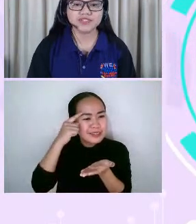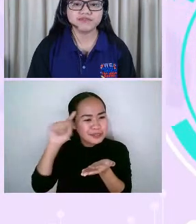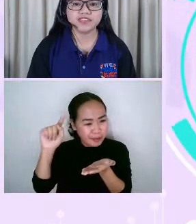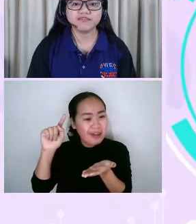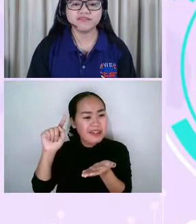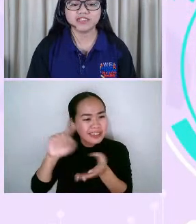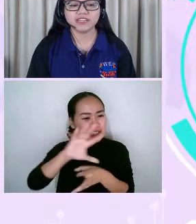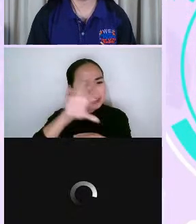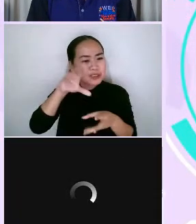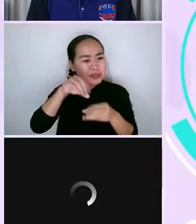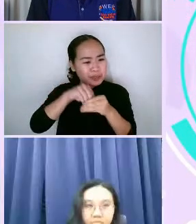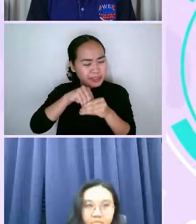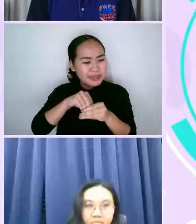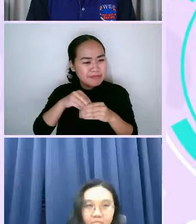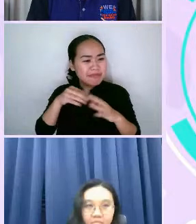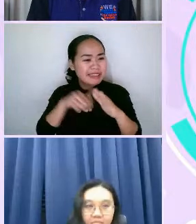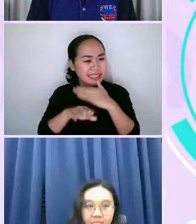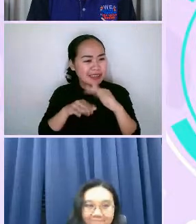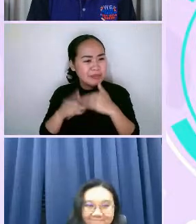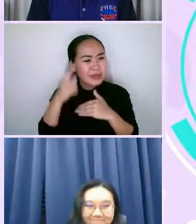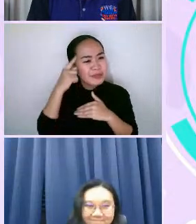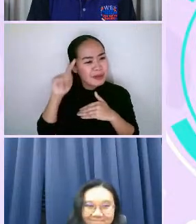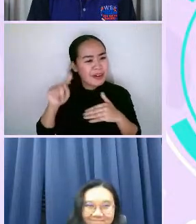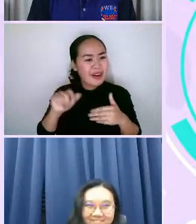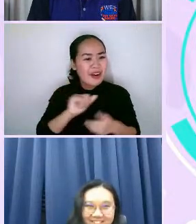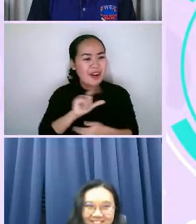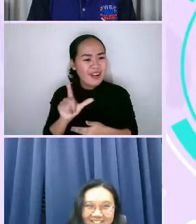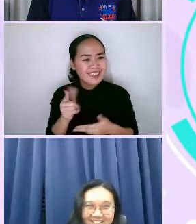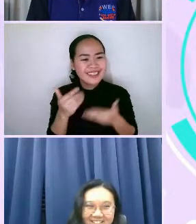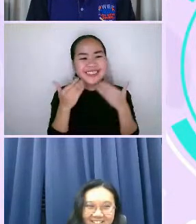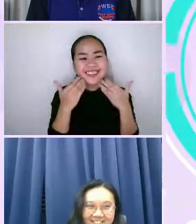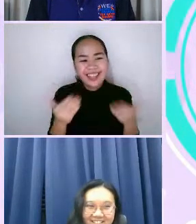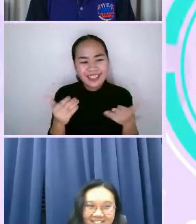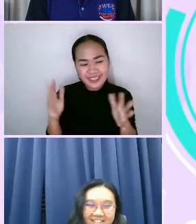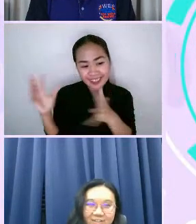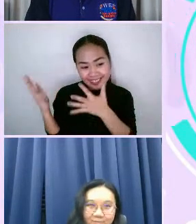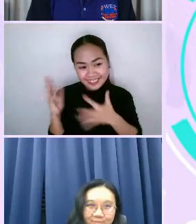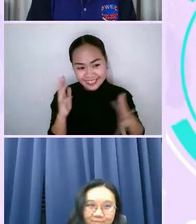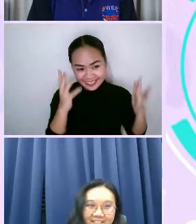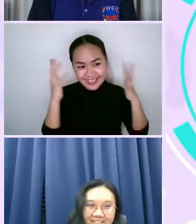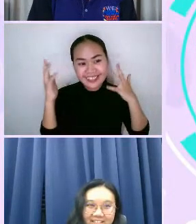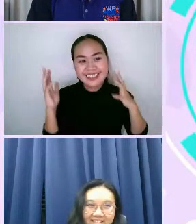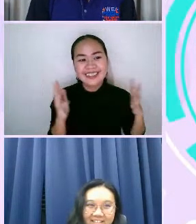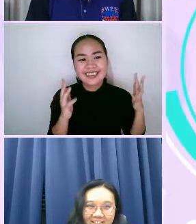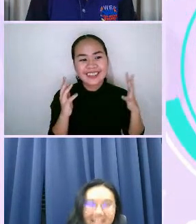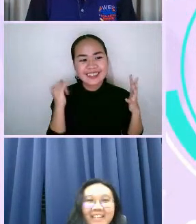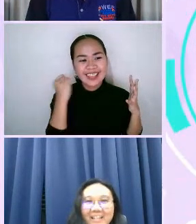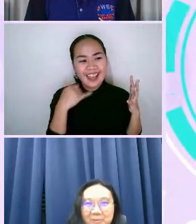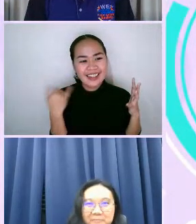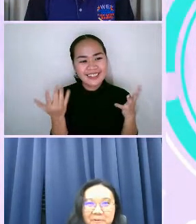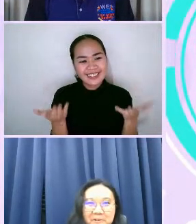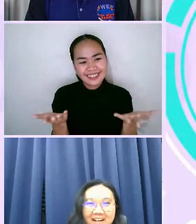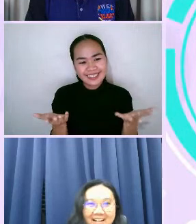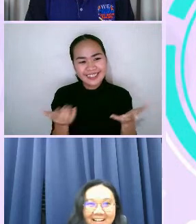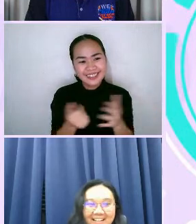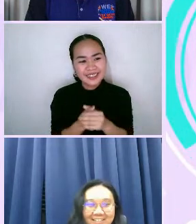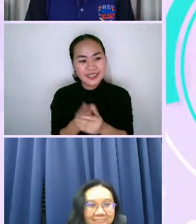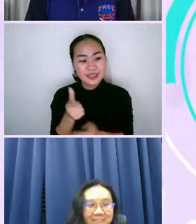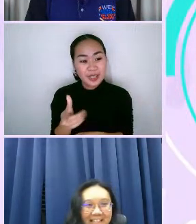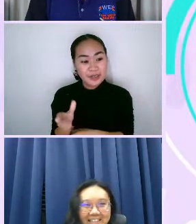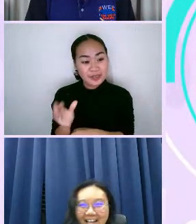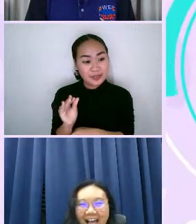and inclusive TVE for all. Palakpakan po natin Ms. Jacqueline J. Ali. Hello po, Ms. Jacqueline. Good afternoon